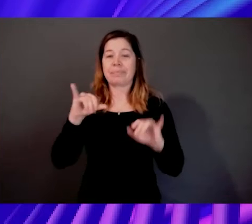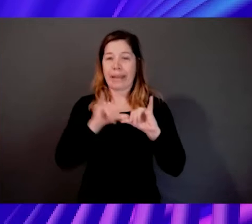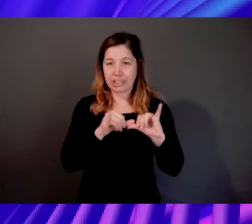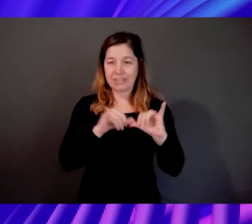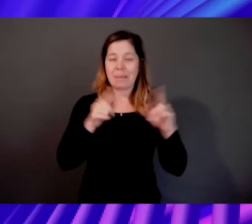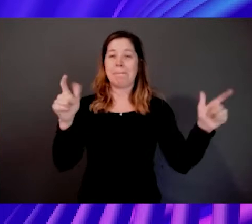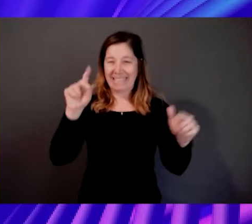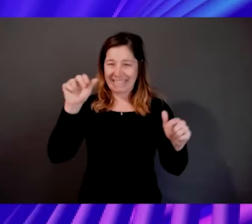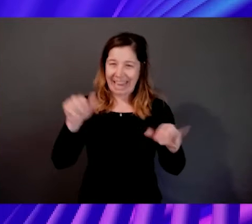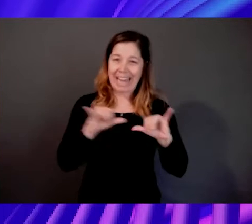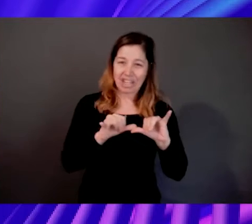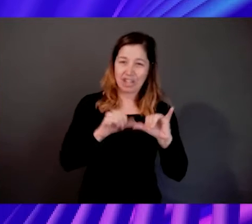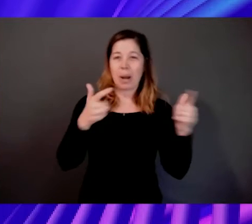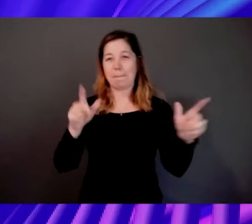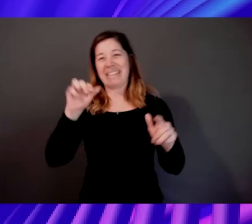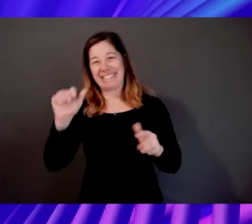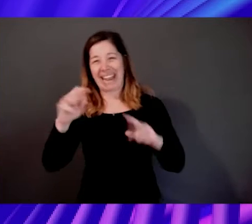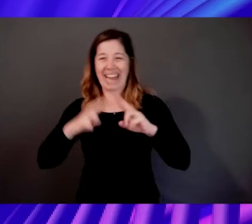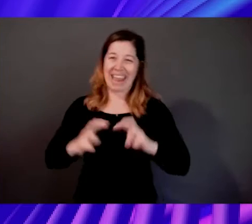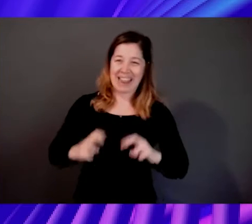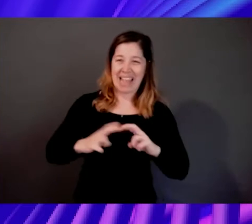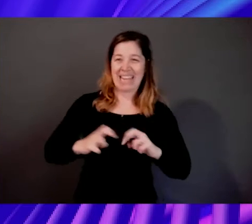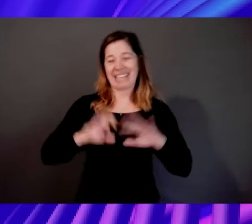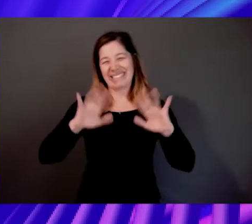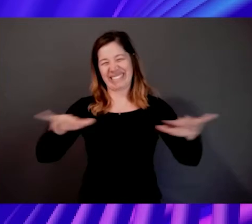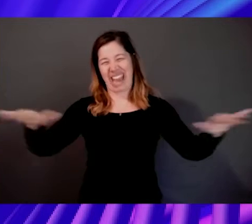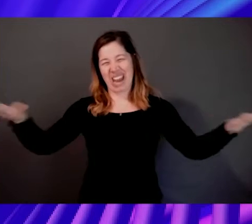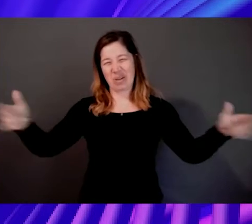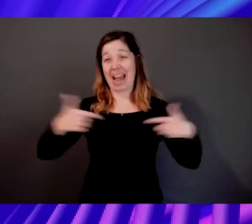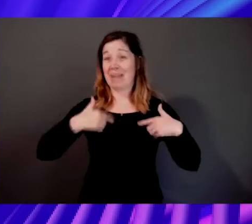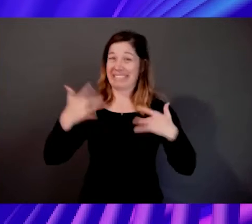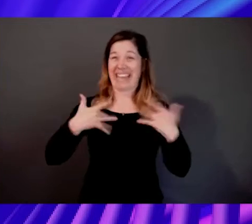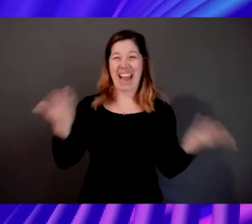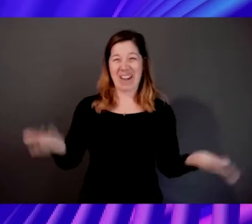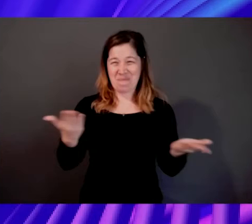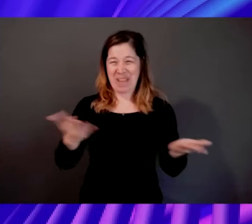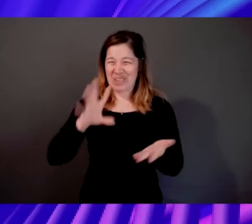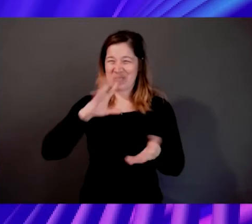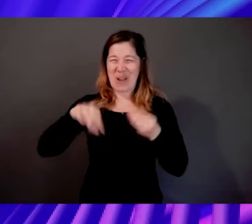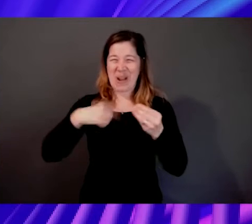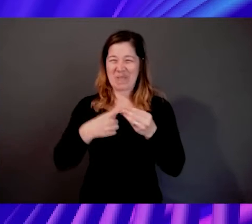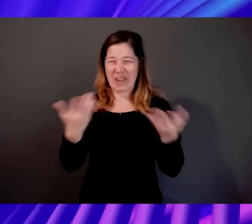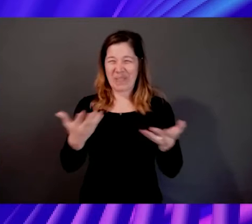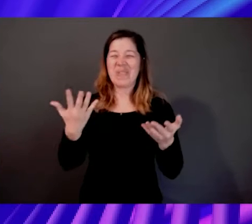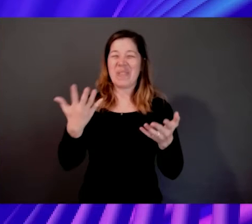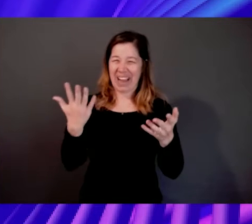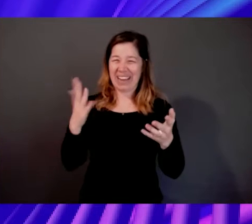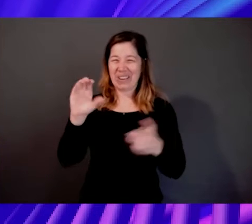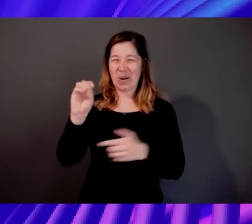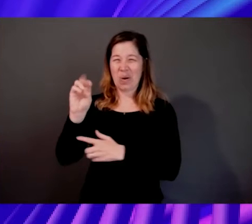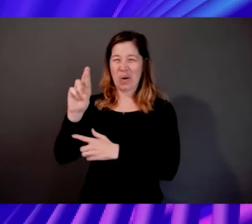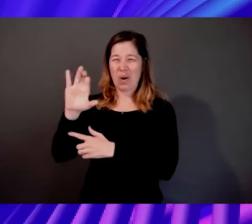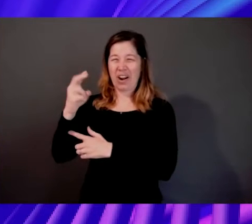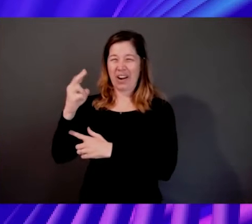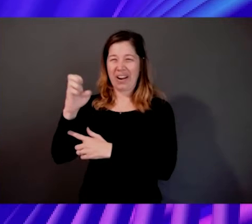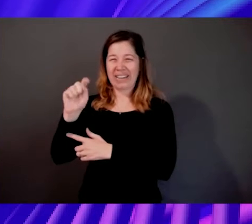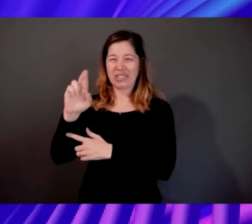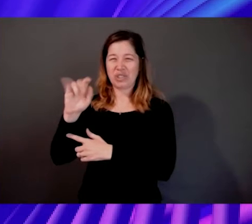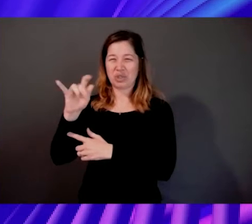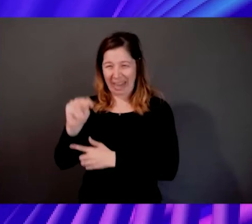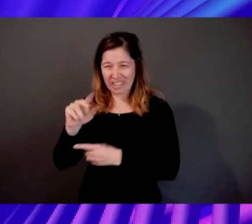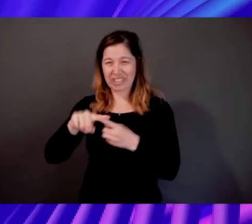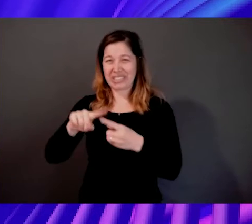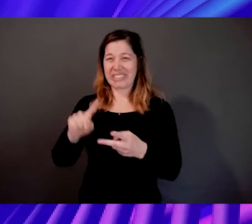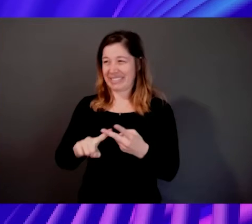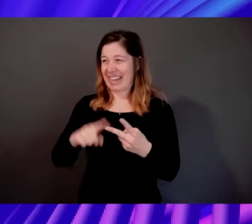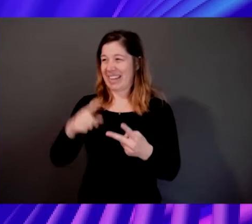analytics, and data warehousing, etc. I'm excited to be here to talk about orchestration and choreography, what they are, what are the pros and